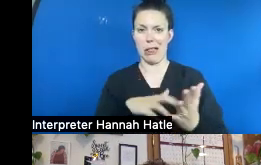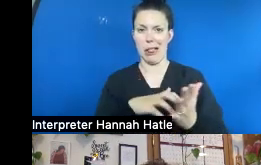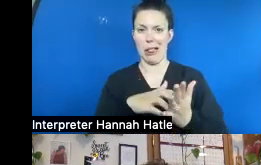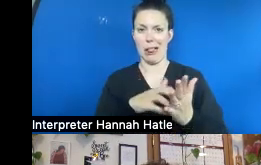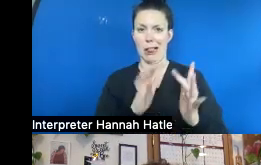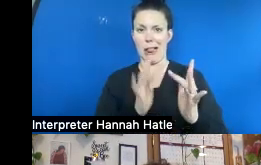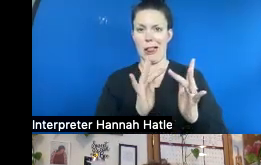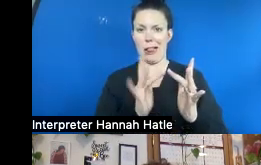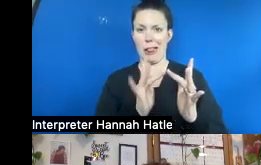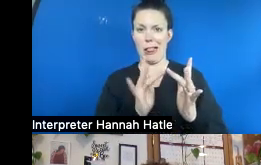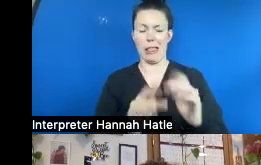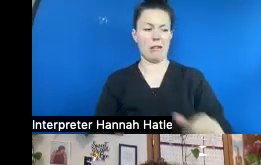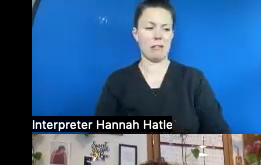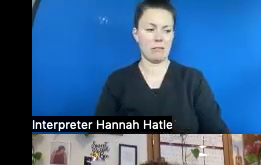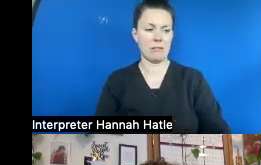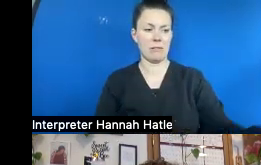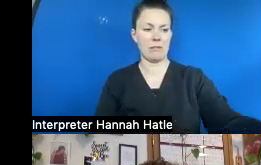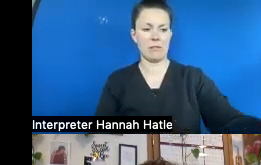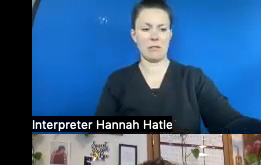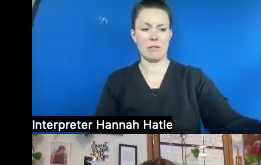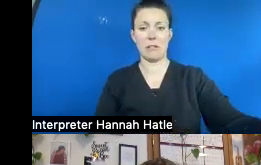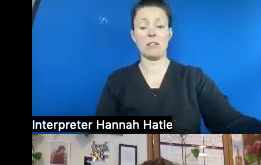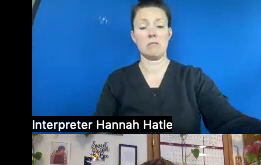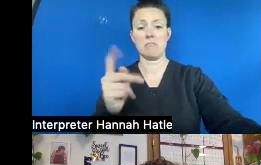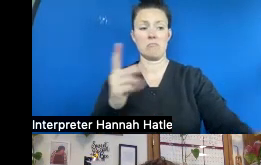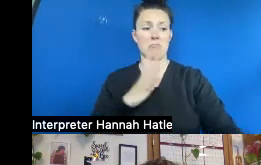good. Okay. Well, do you want to,